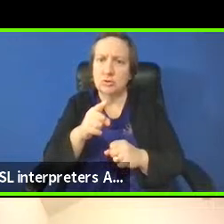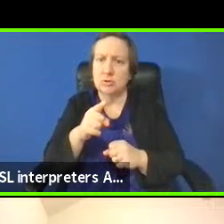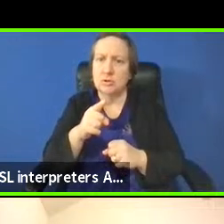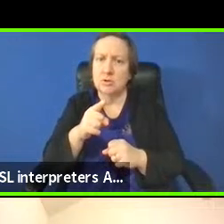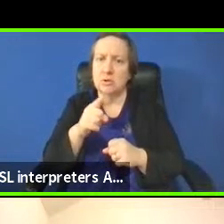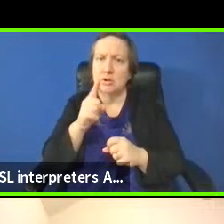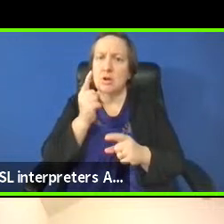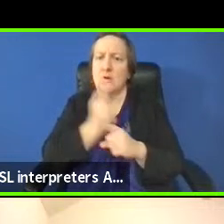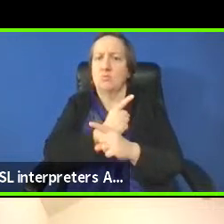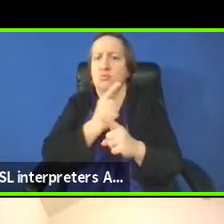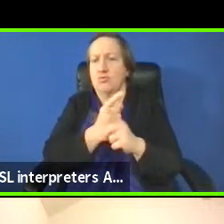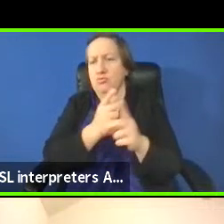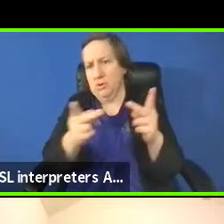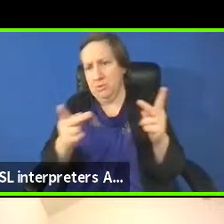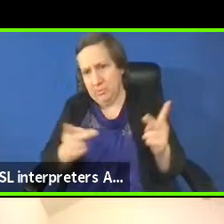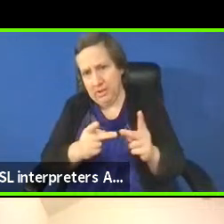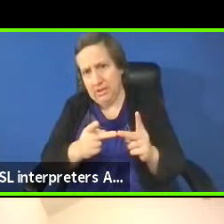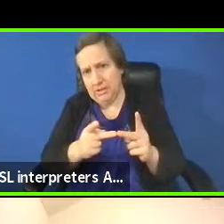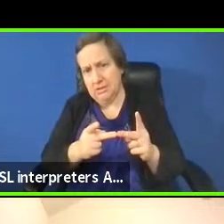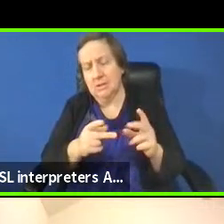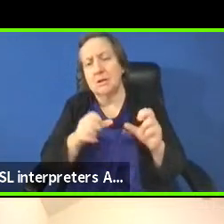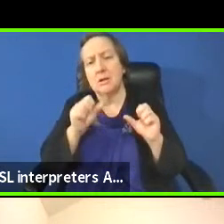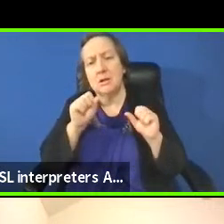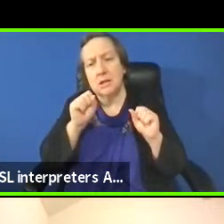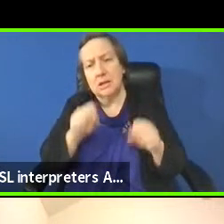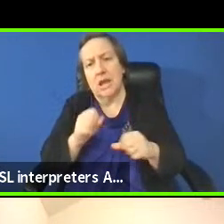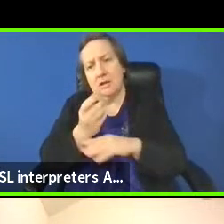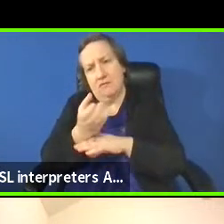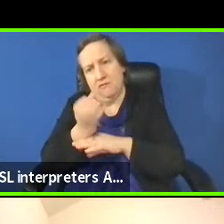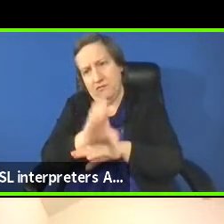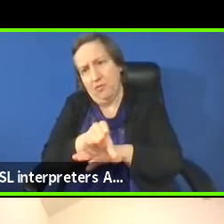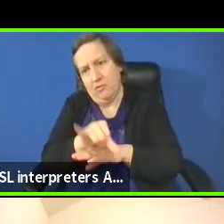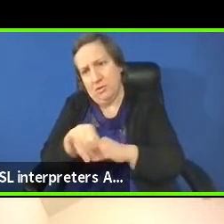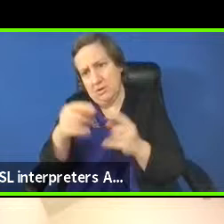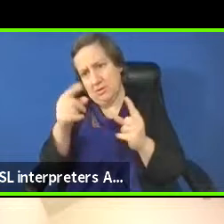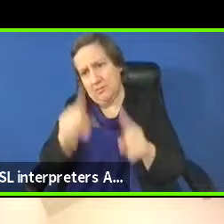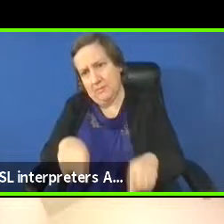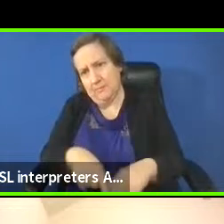the appropriate places and that it can be enforced.